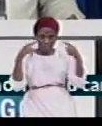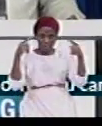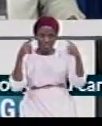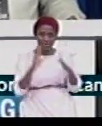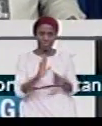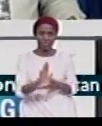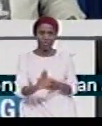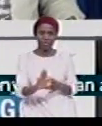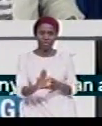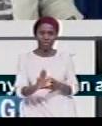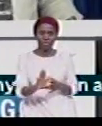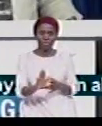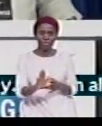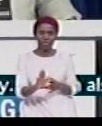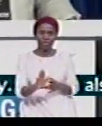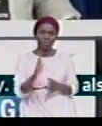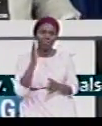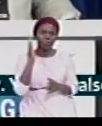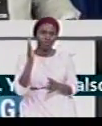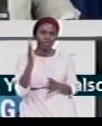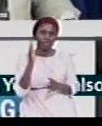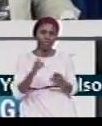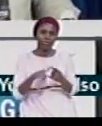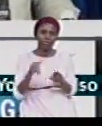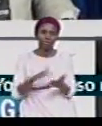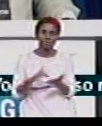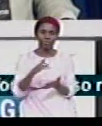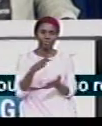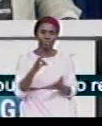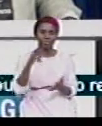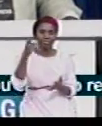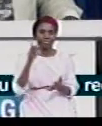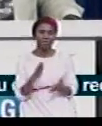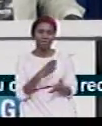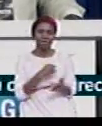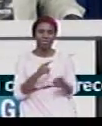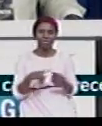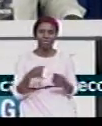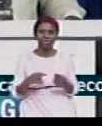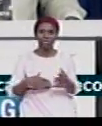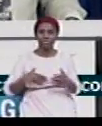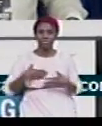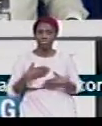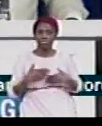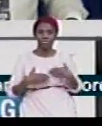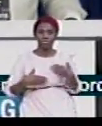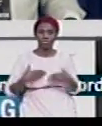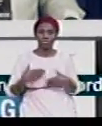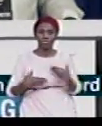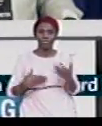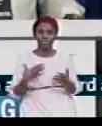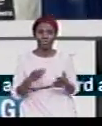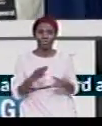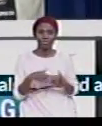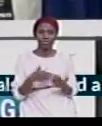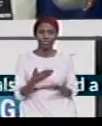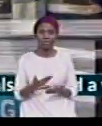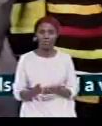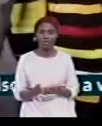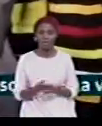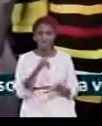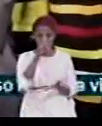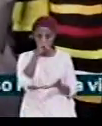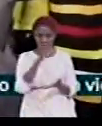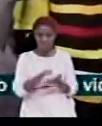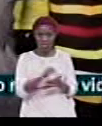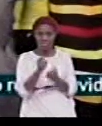the glory of God and to the joy of all believers. Yes. Yes.